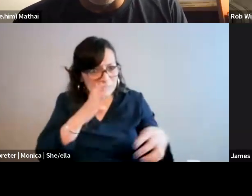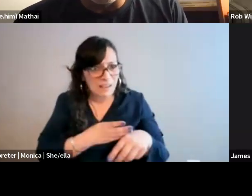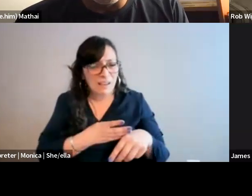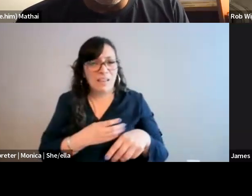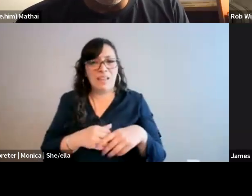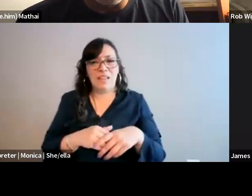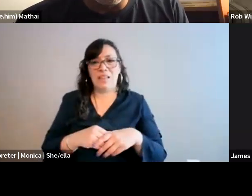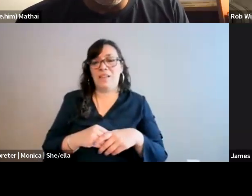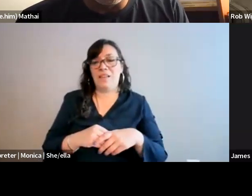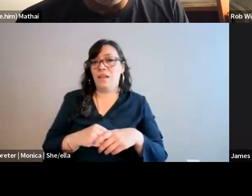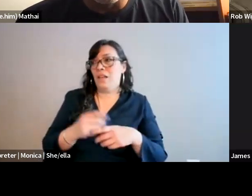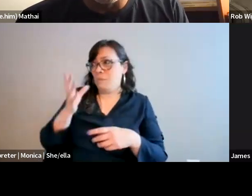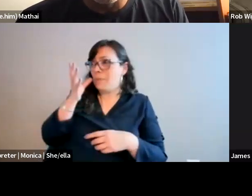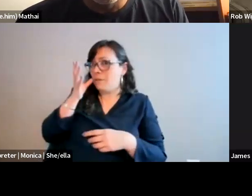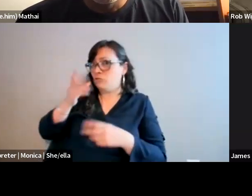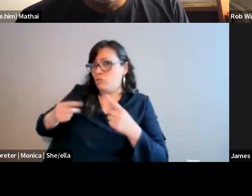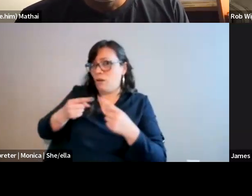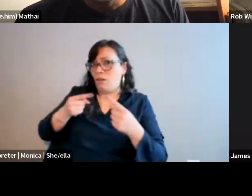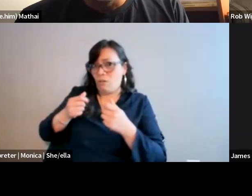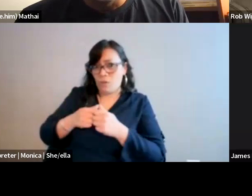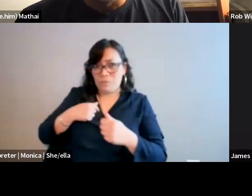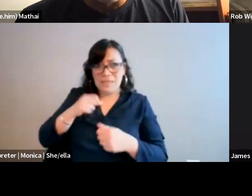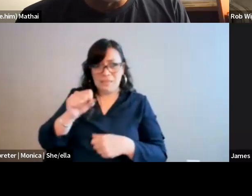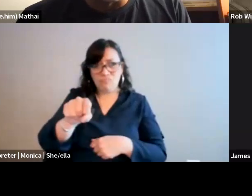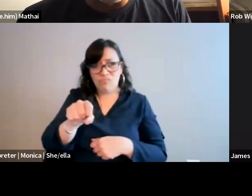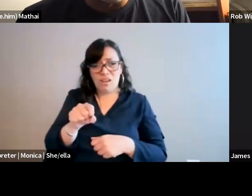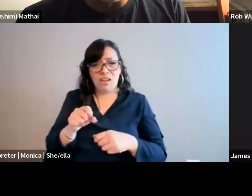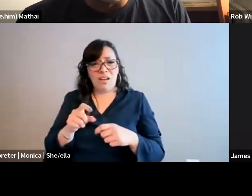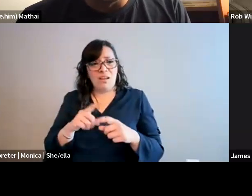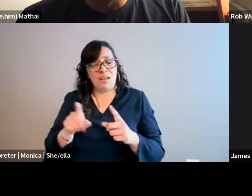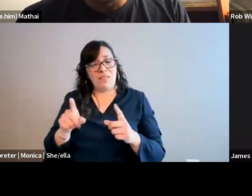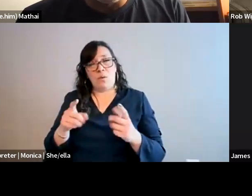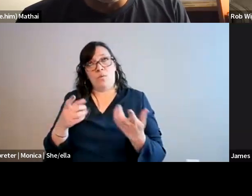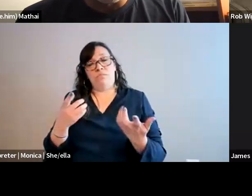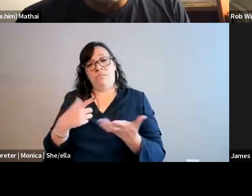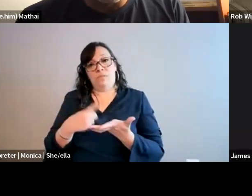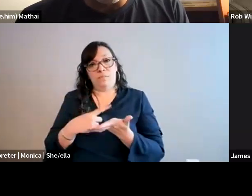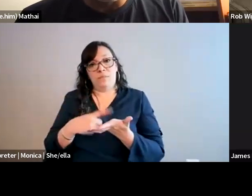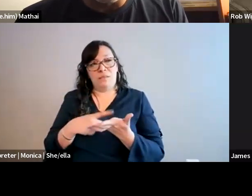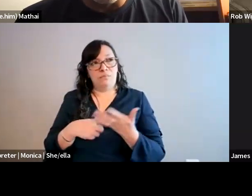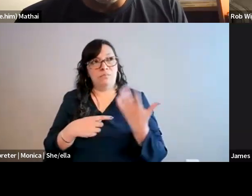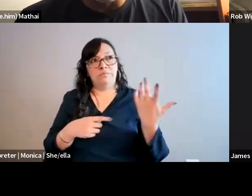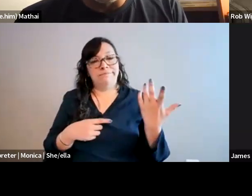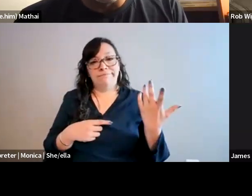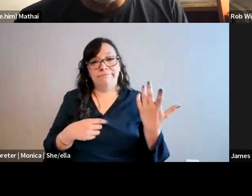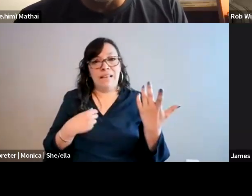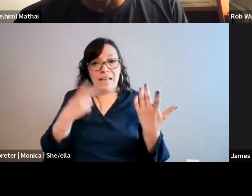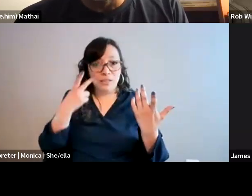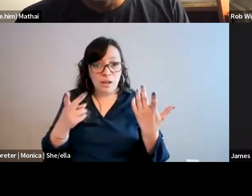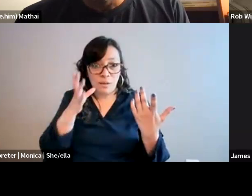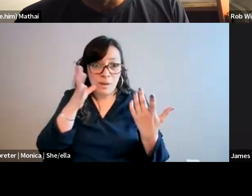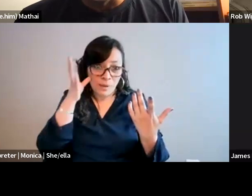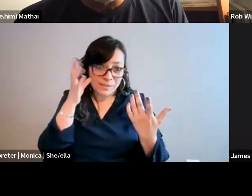struggled with me and had their own struggles, I mean, there were times when, you know, I saw them as the enemy